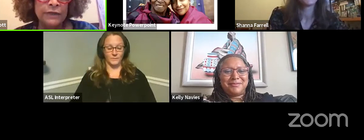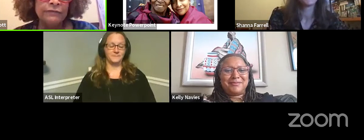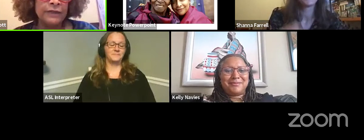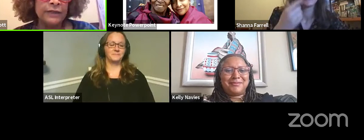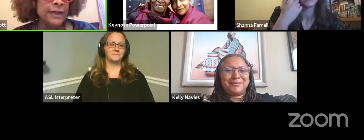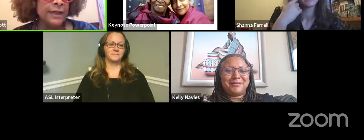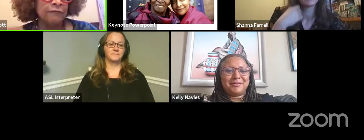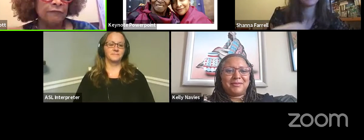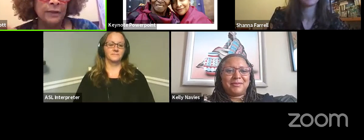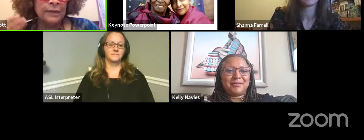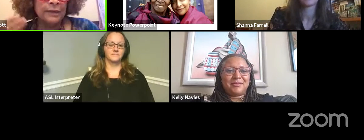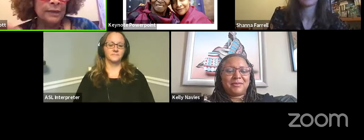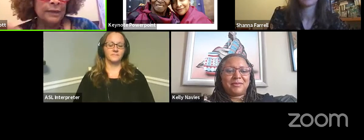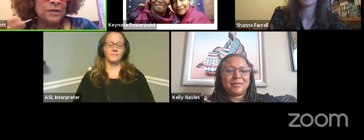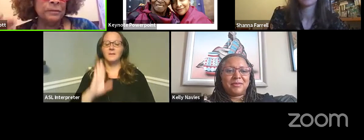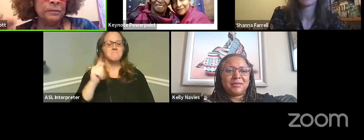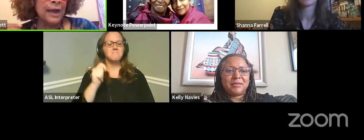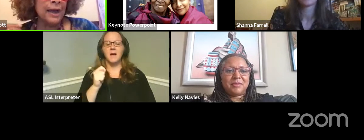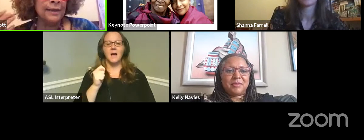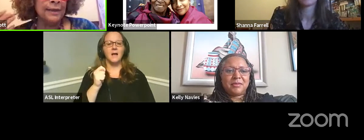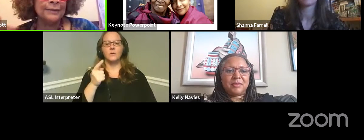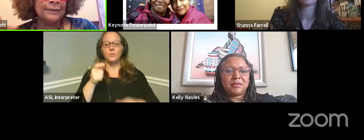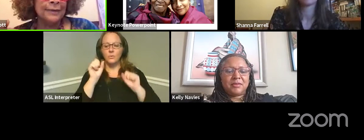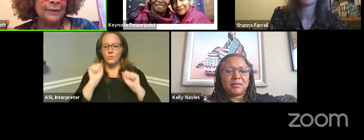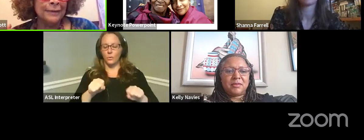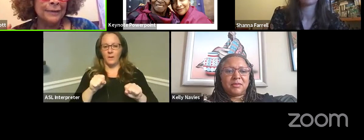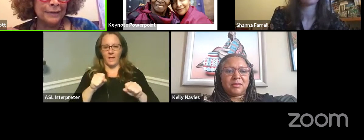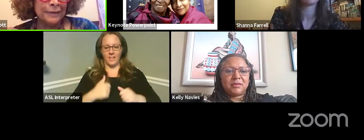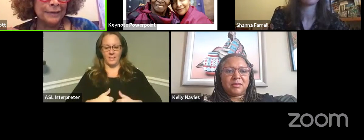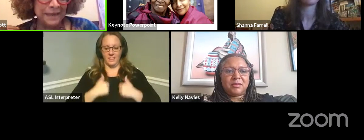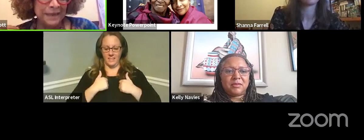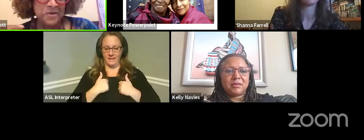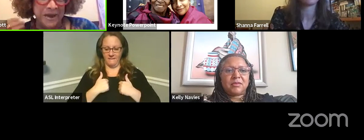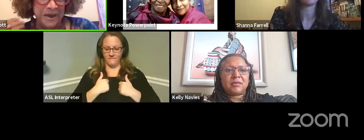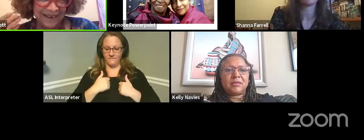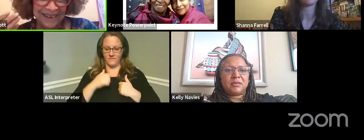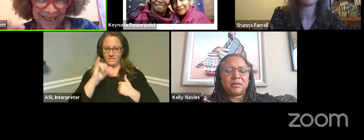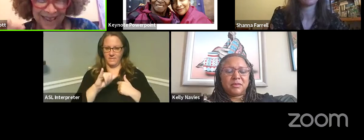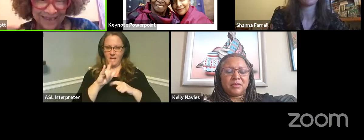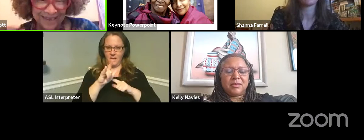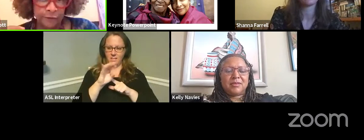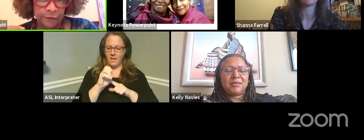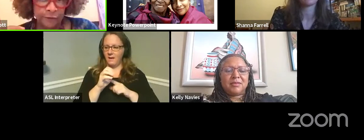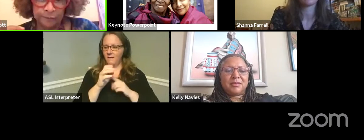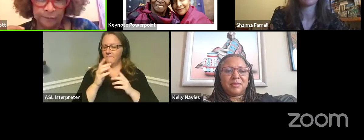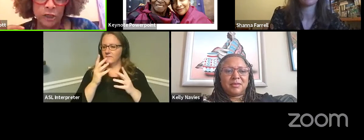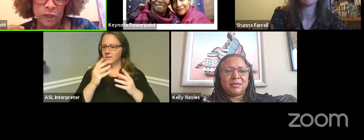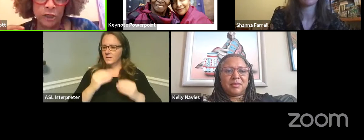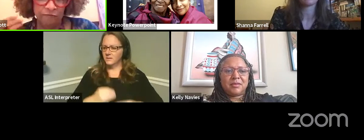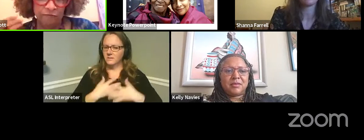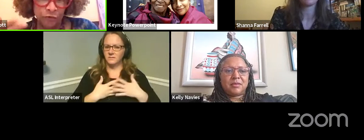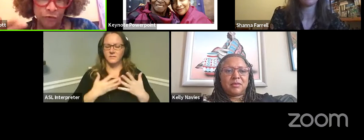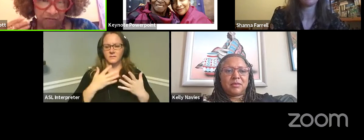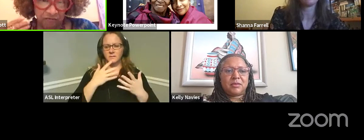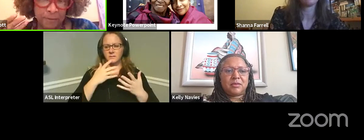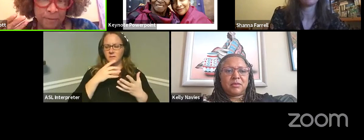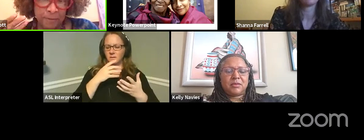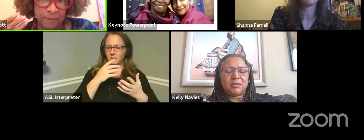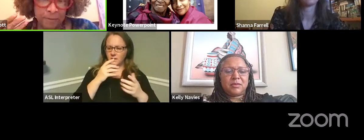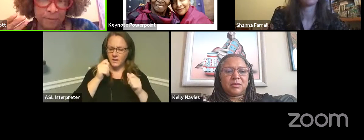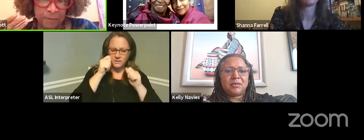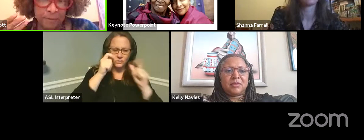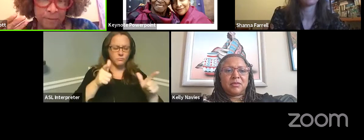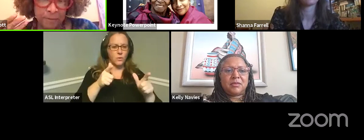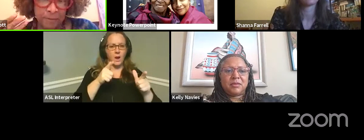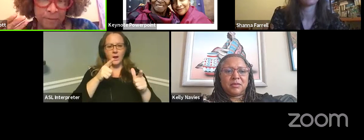can live this life and be surprised, invigorated, enlightened, confused, flummoxed,